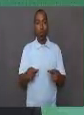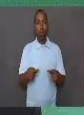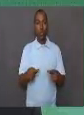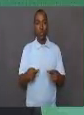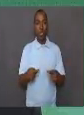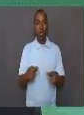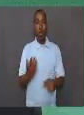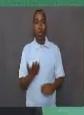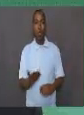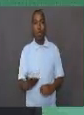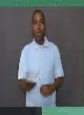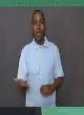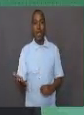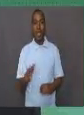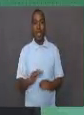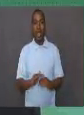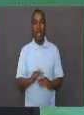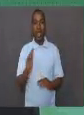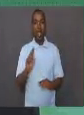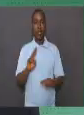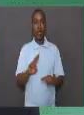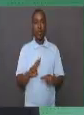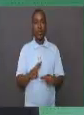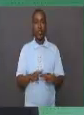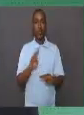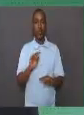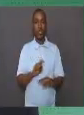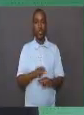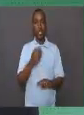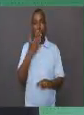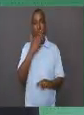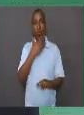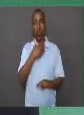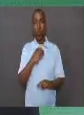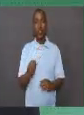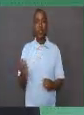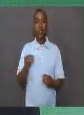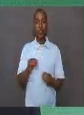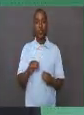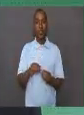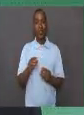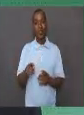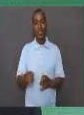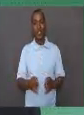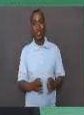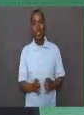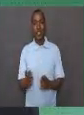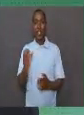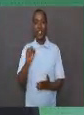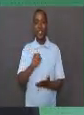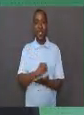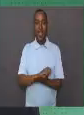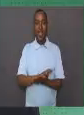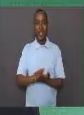the object is resistant to heat, this method can sterilize